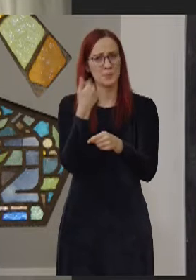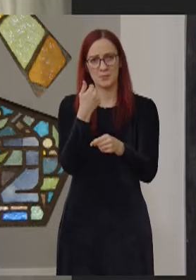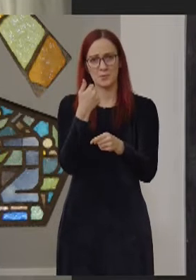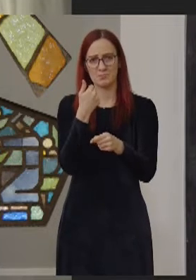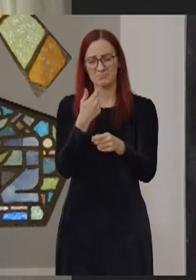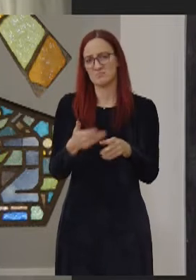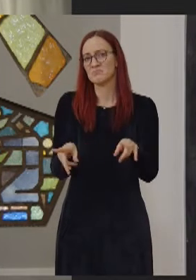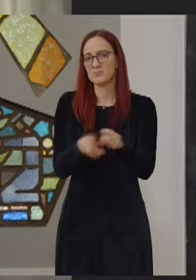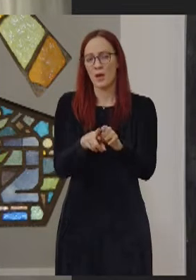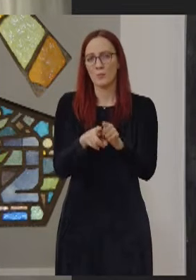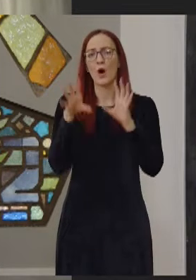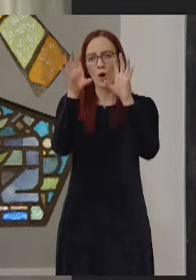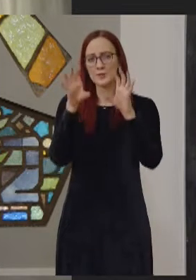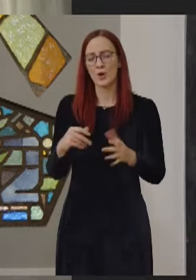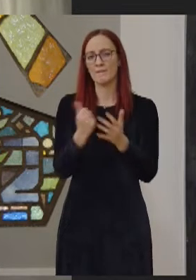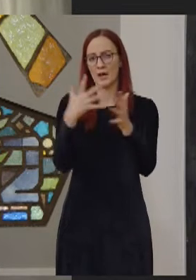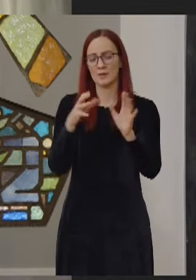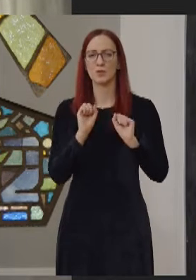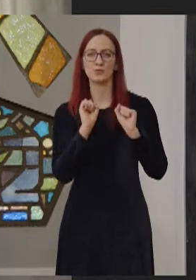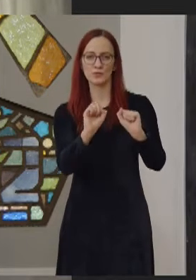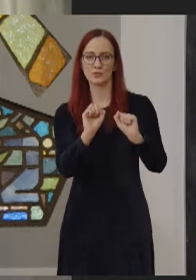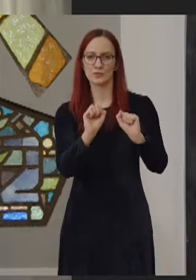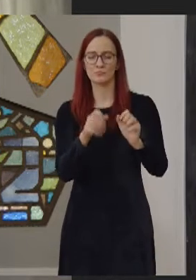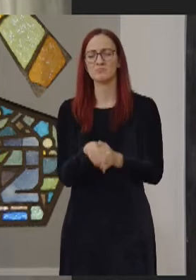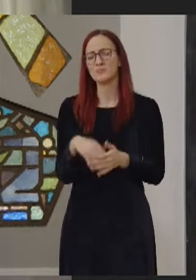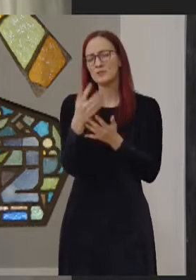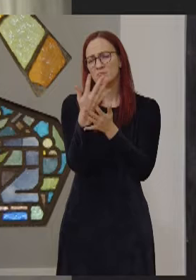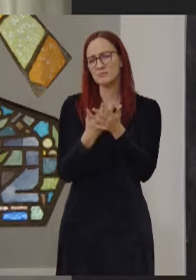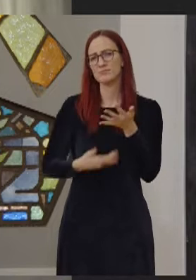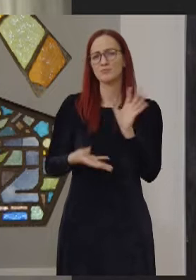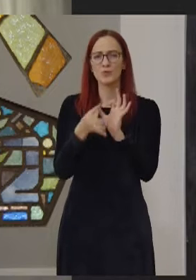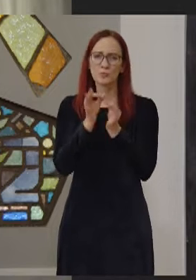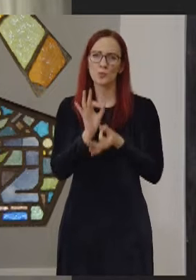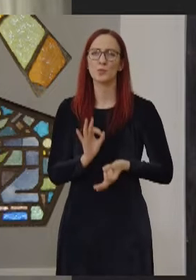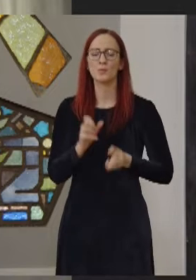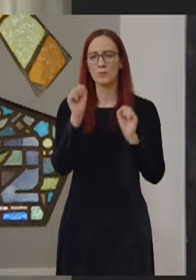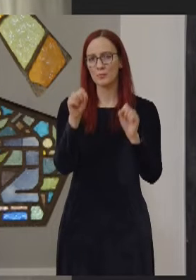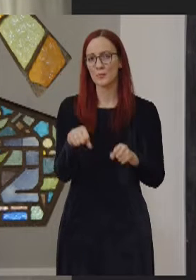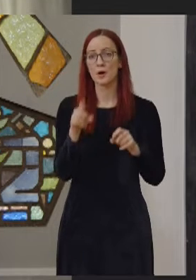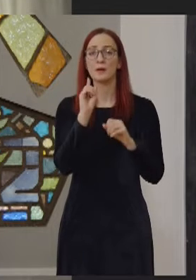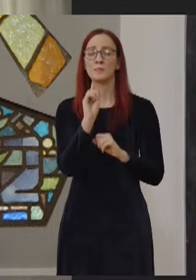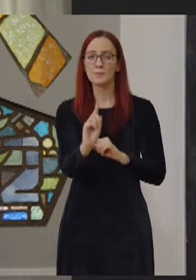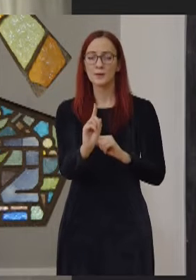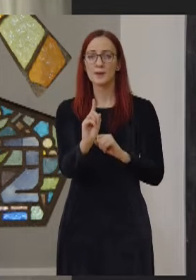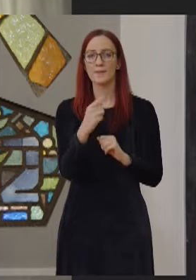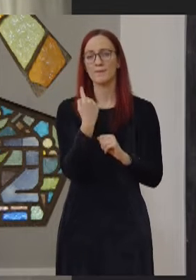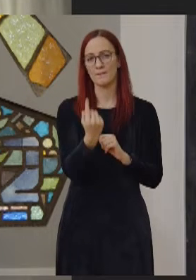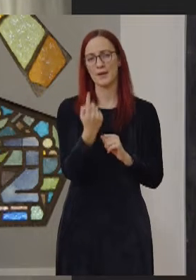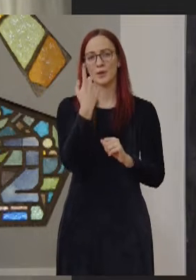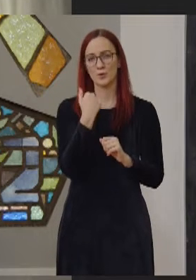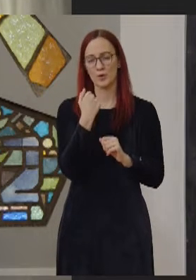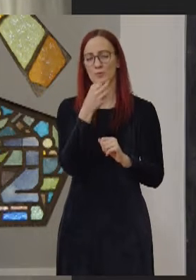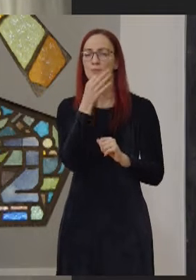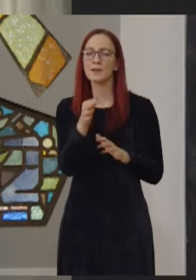education curricula. So the convention defends constitutional values rather than tries